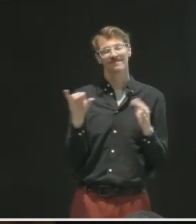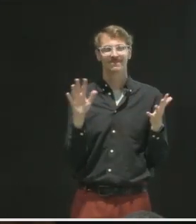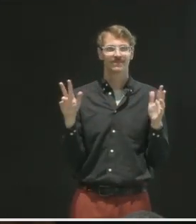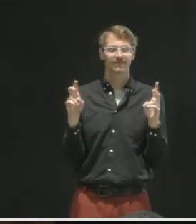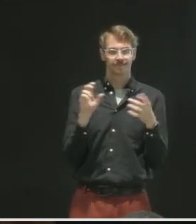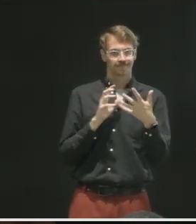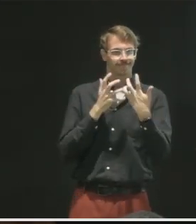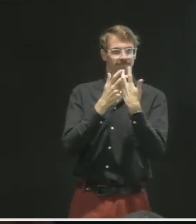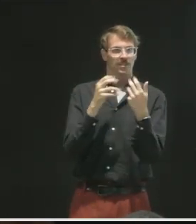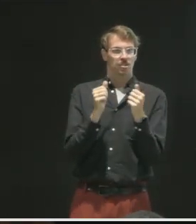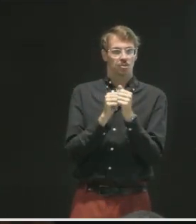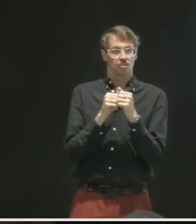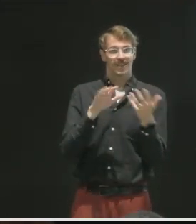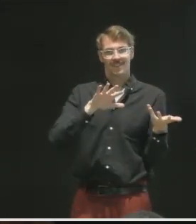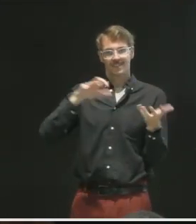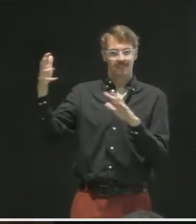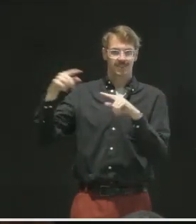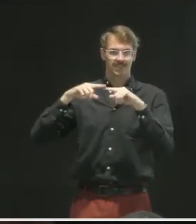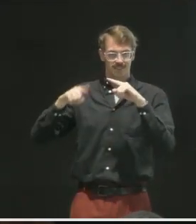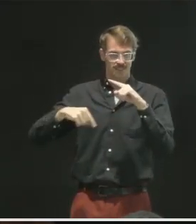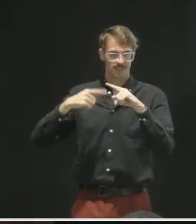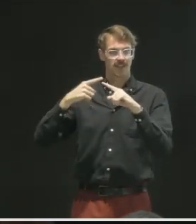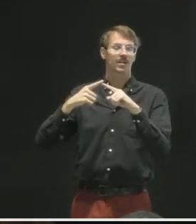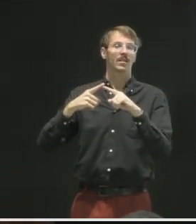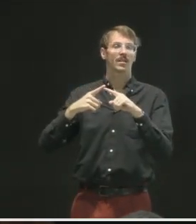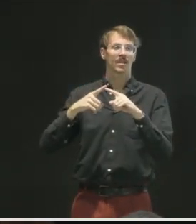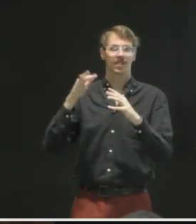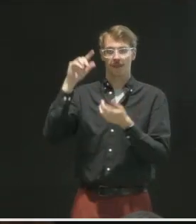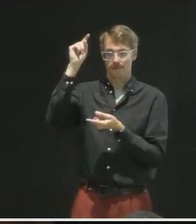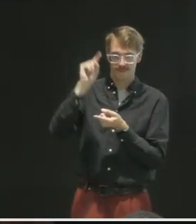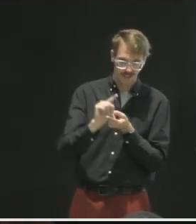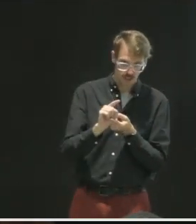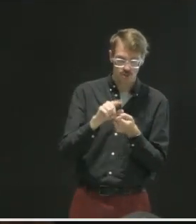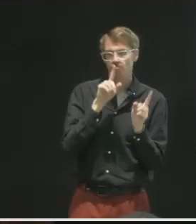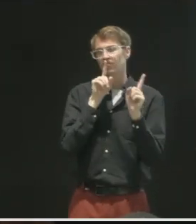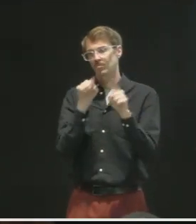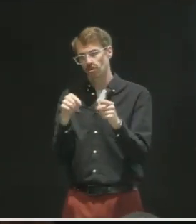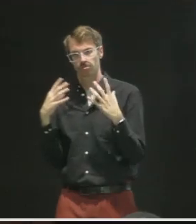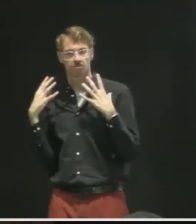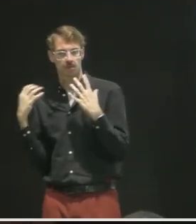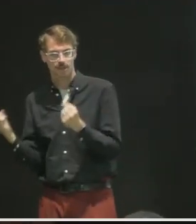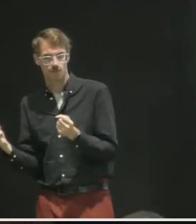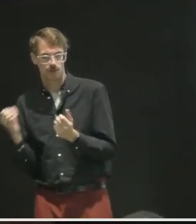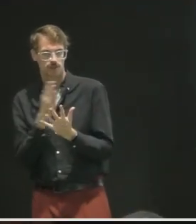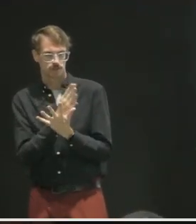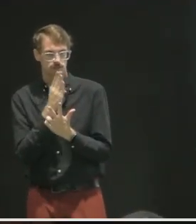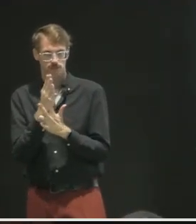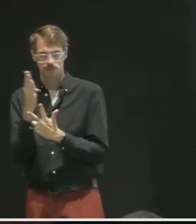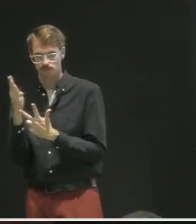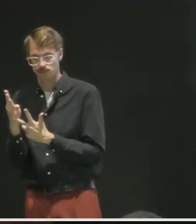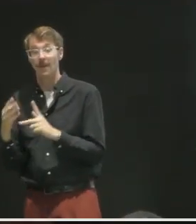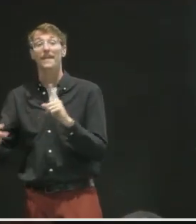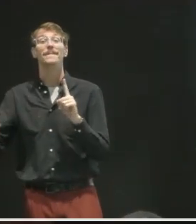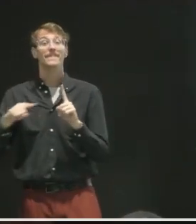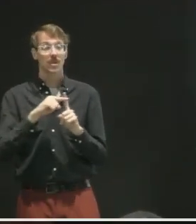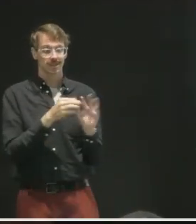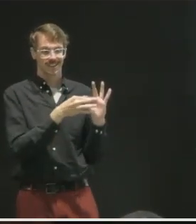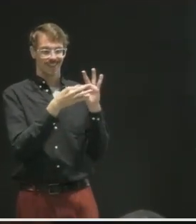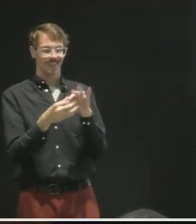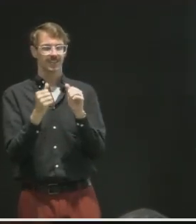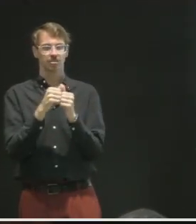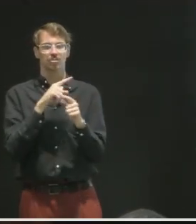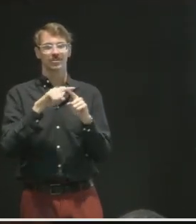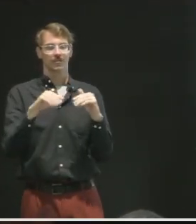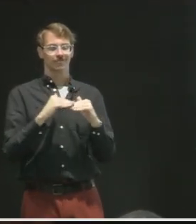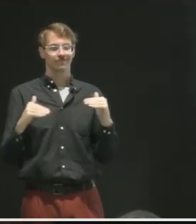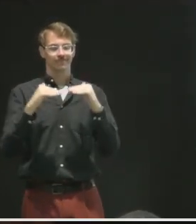which is mitigation, preparedness, response, recovery, but it's also aligned to the various stages of the program or project development